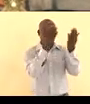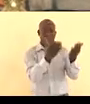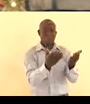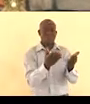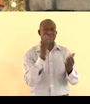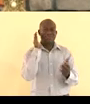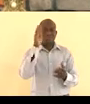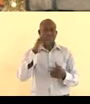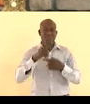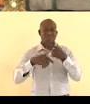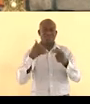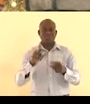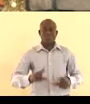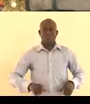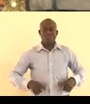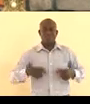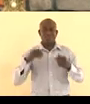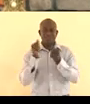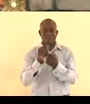of every Christian.